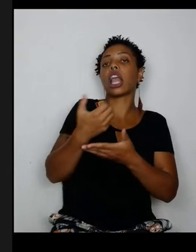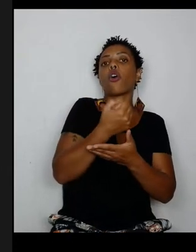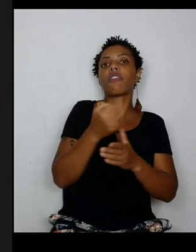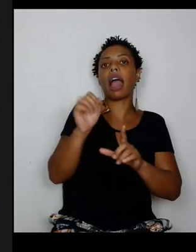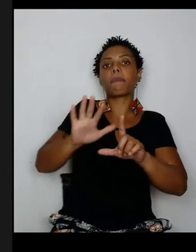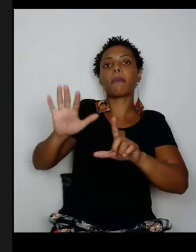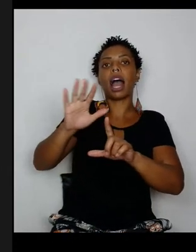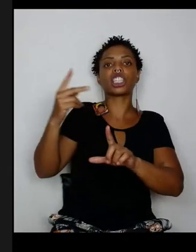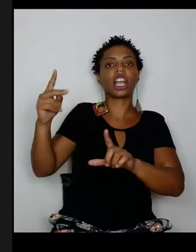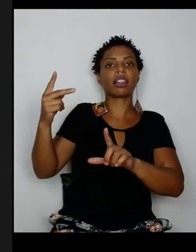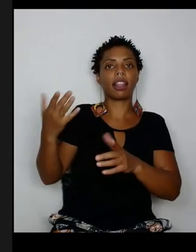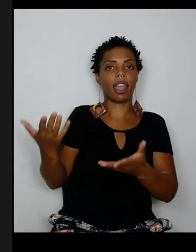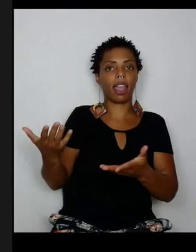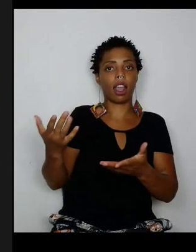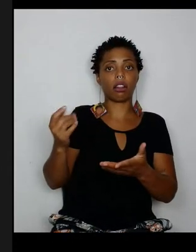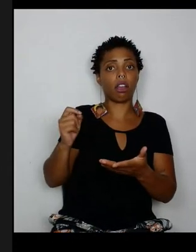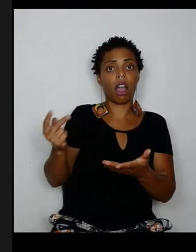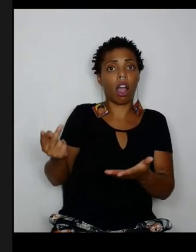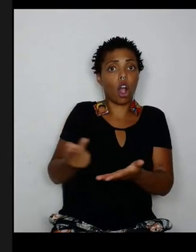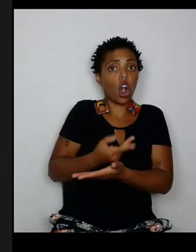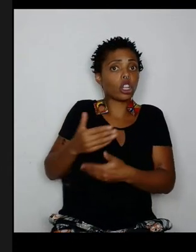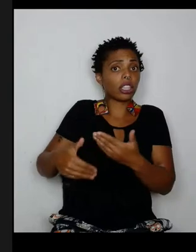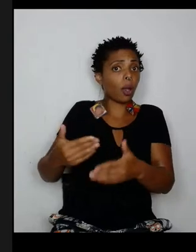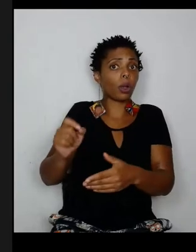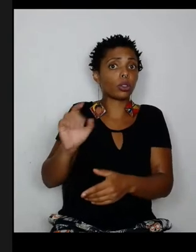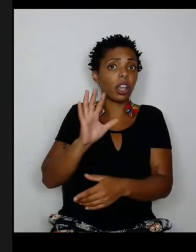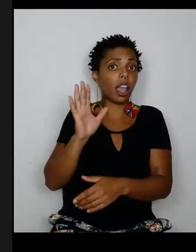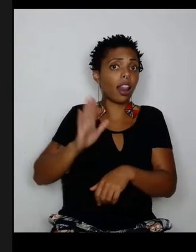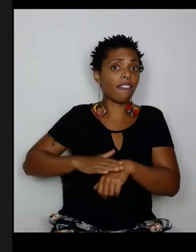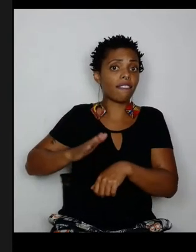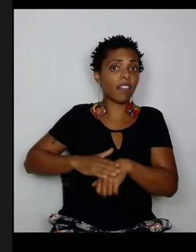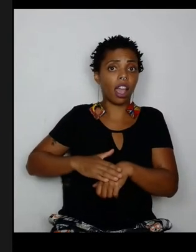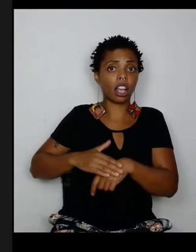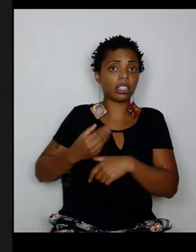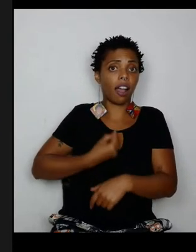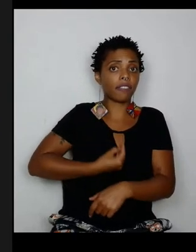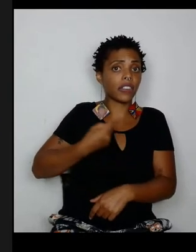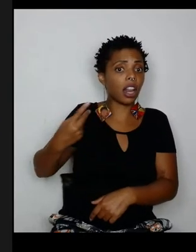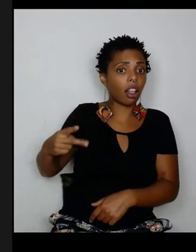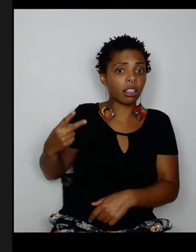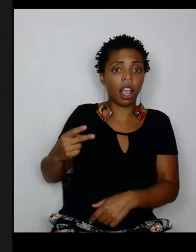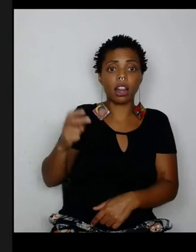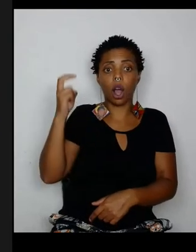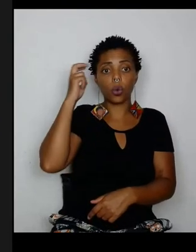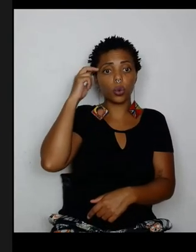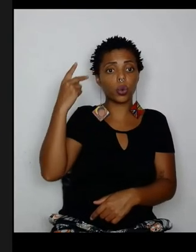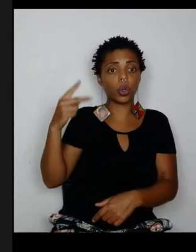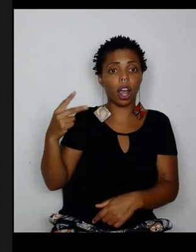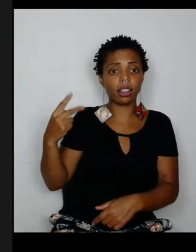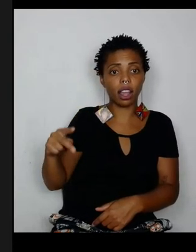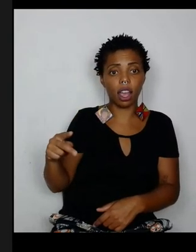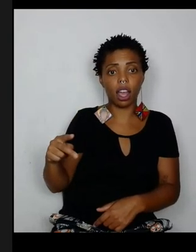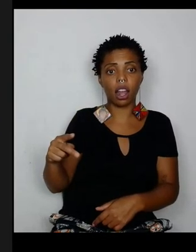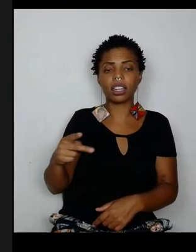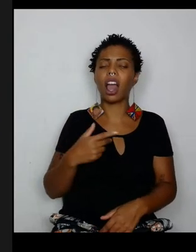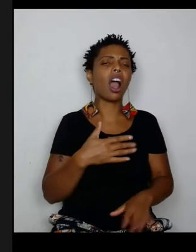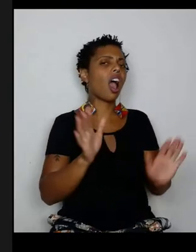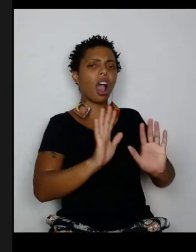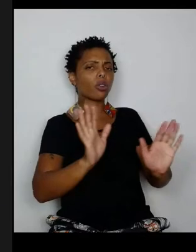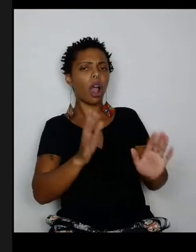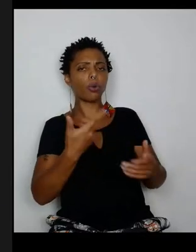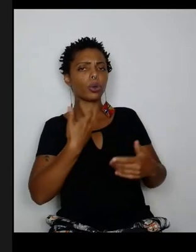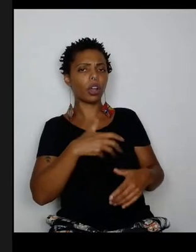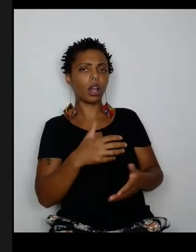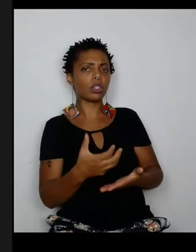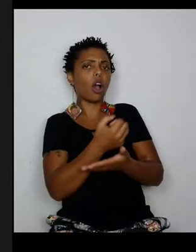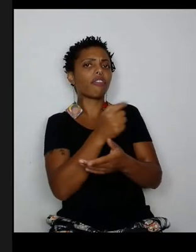times in his culture in his sex he doesn't have to he does not have to be rescued he has to be seen within the